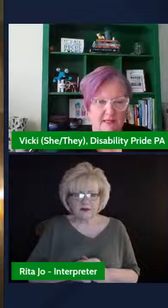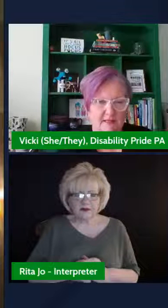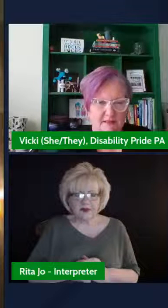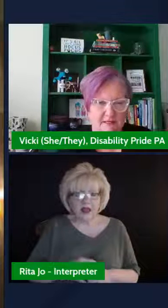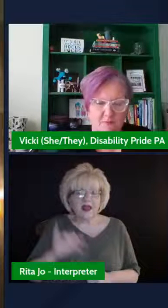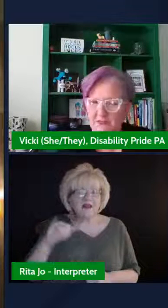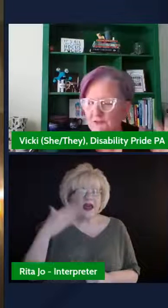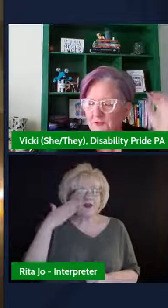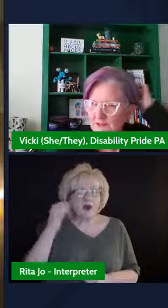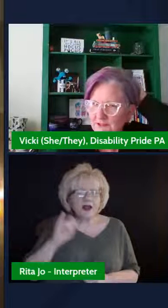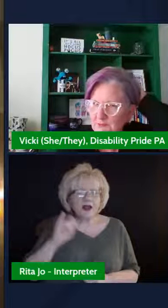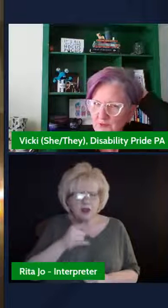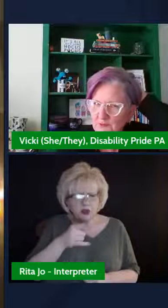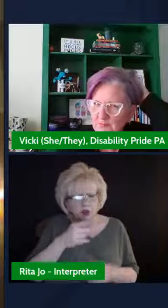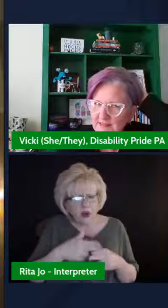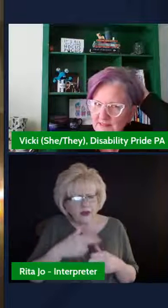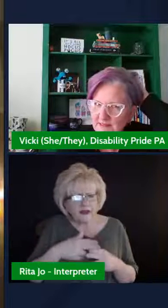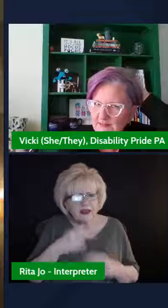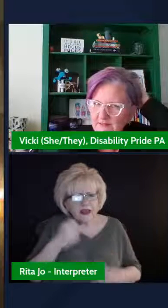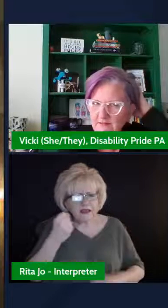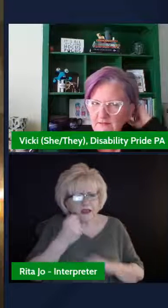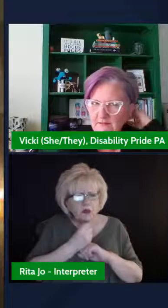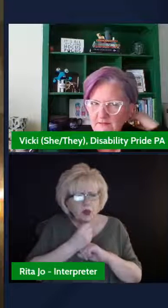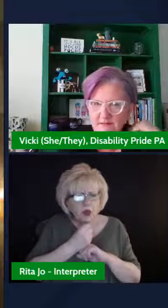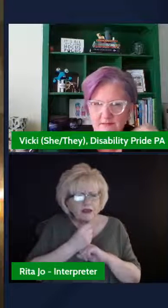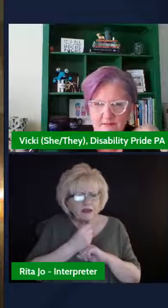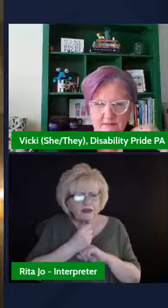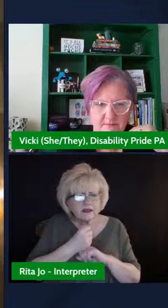that's why I like the, what did you call it, support based,